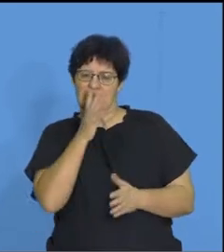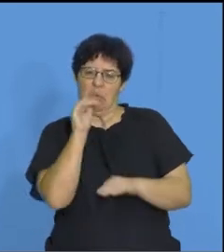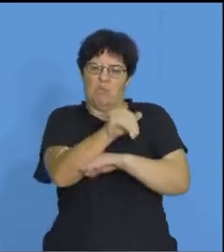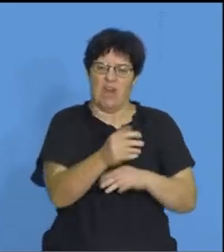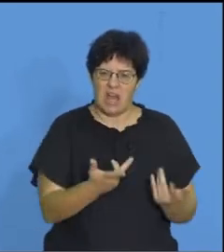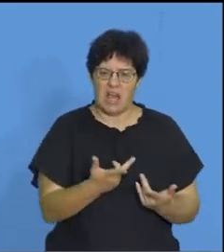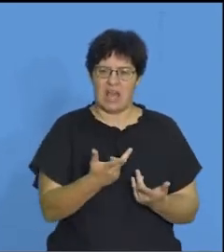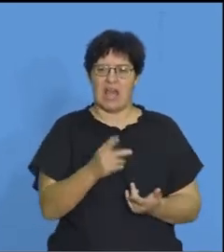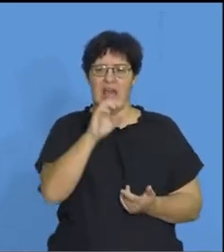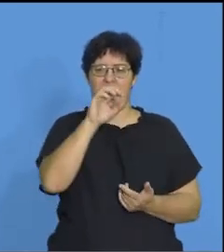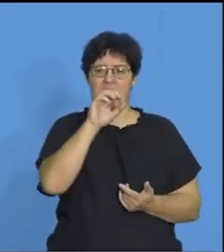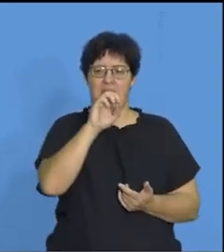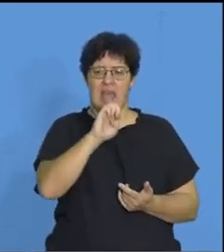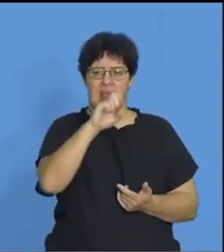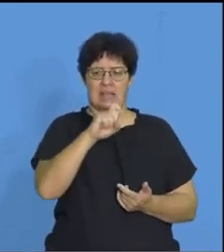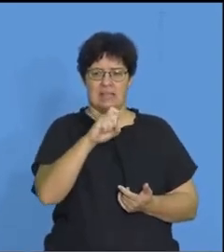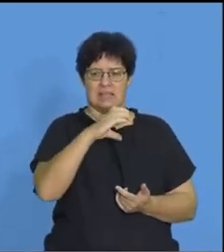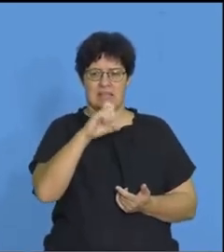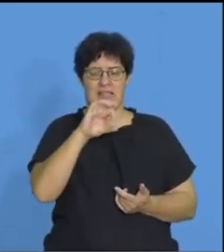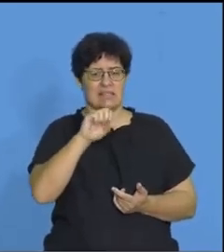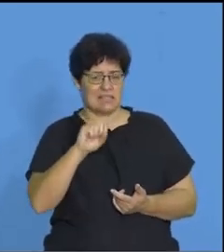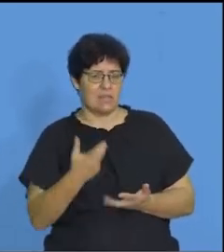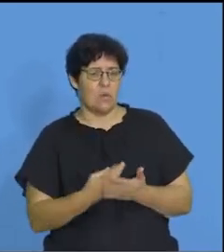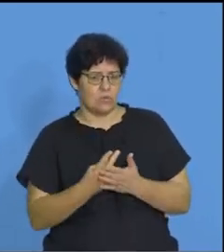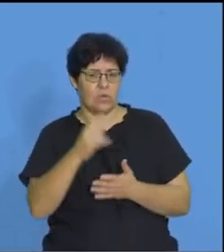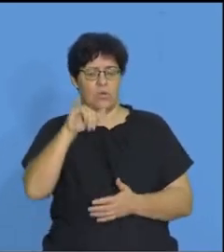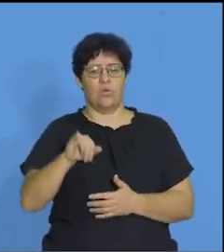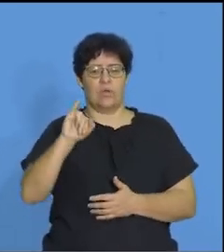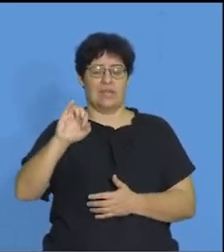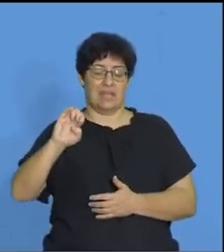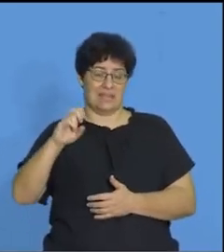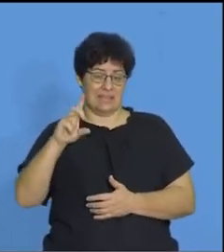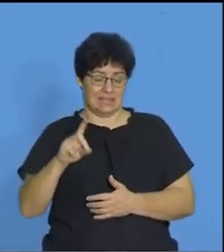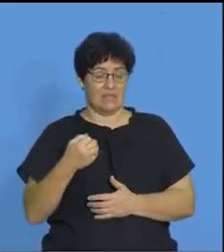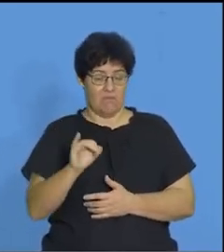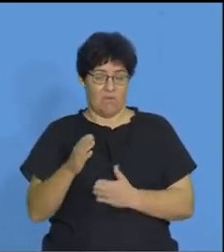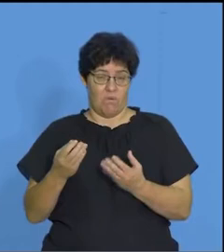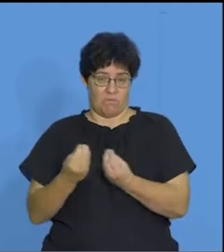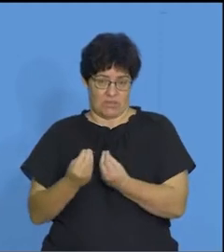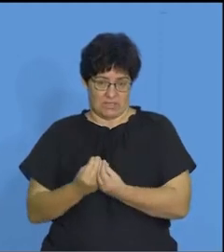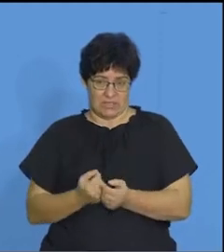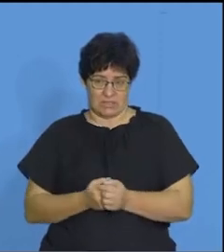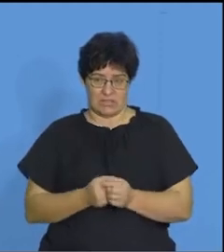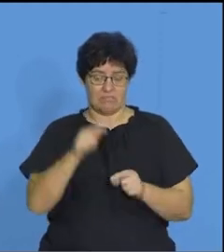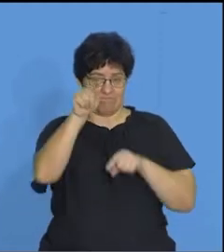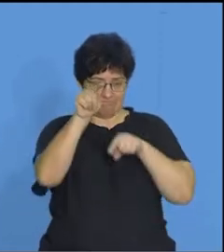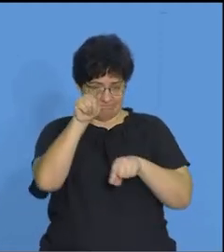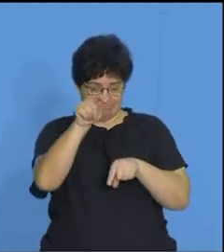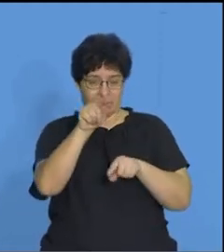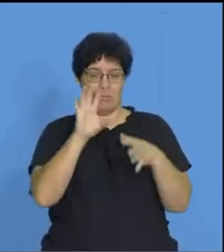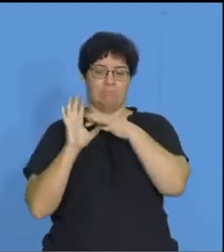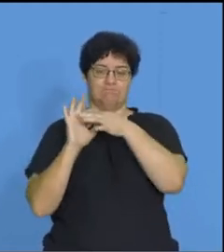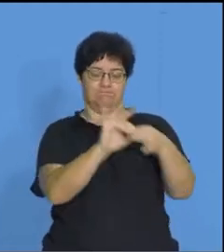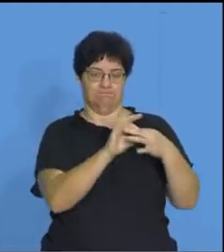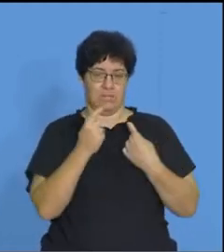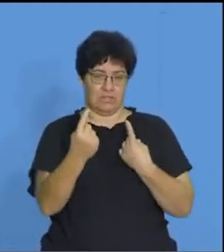talking about? We also talk about the yield in terms of the product. So these two terms, they are actually related to each